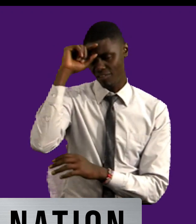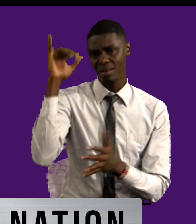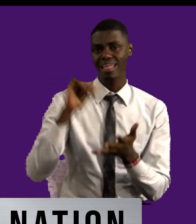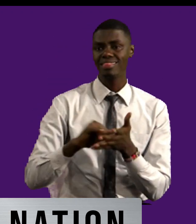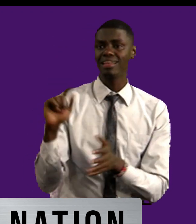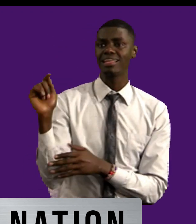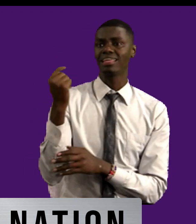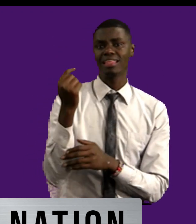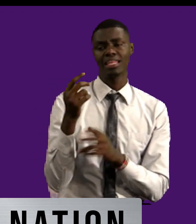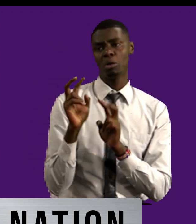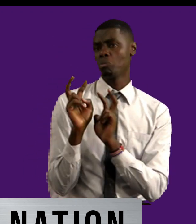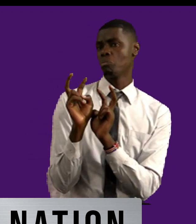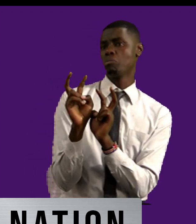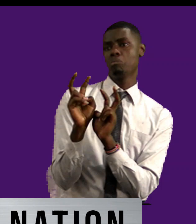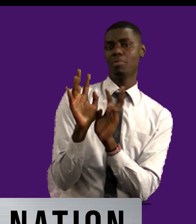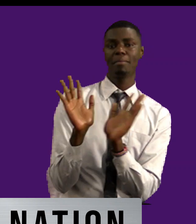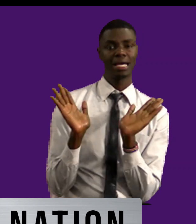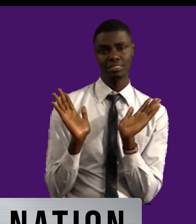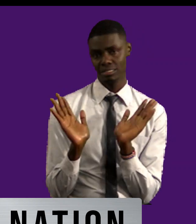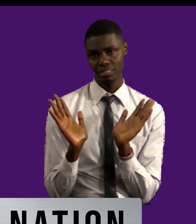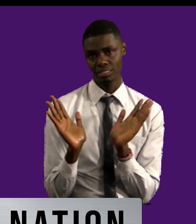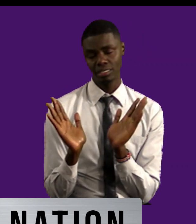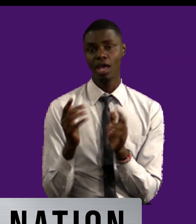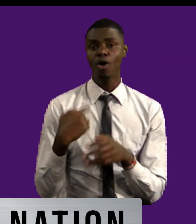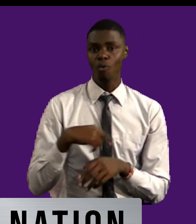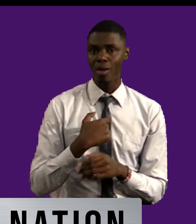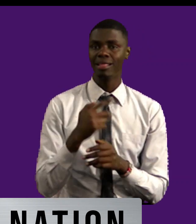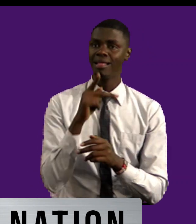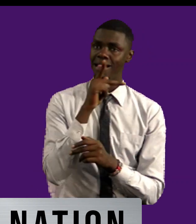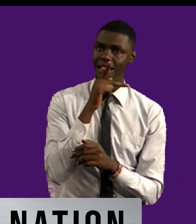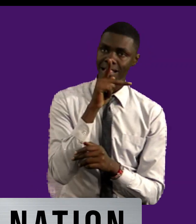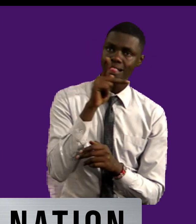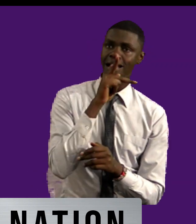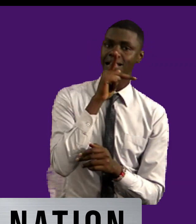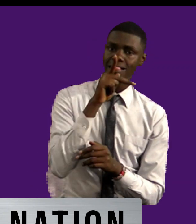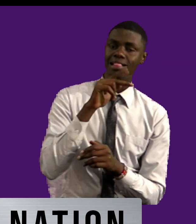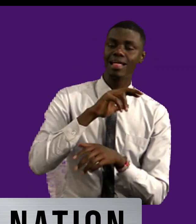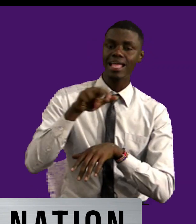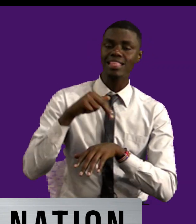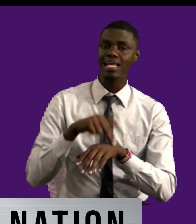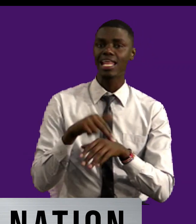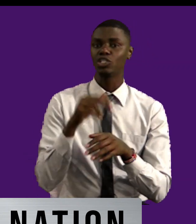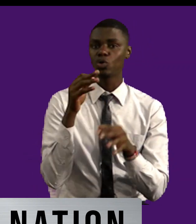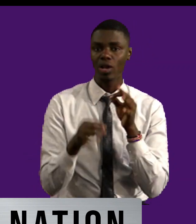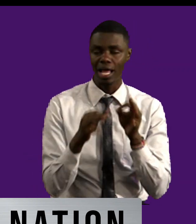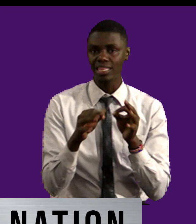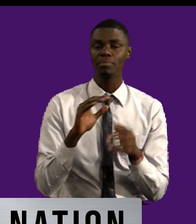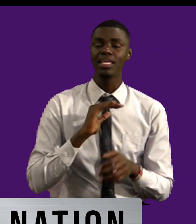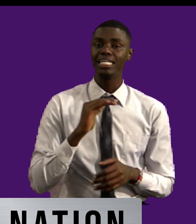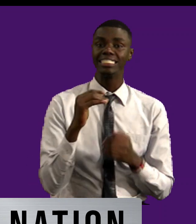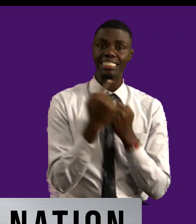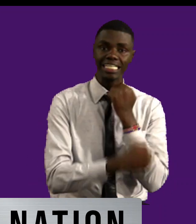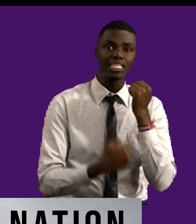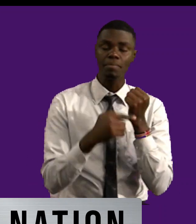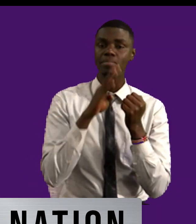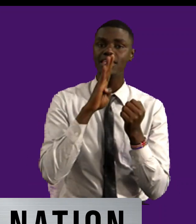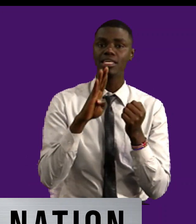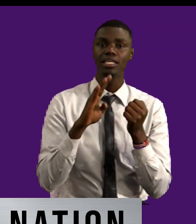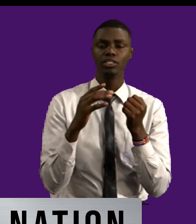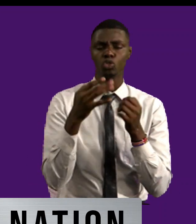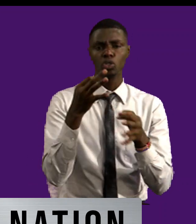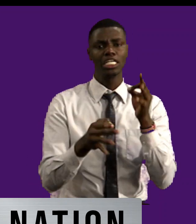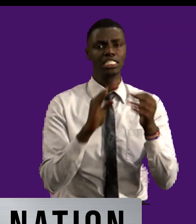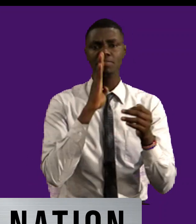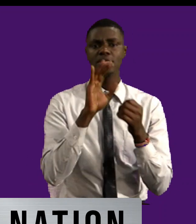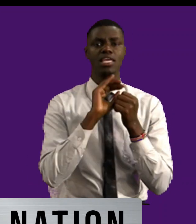that Kenyans are looking up to. We keep crying in the national anthem that justice be our shield and defender. So